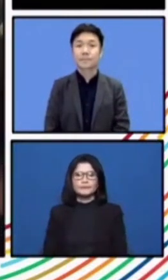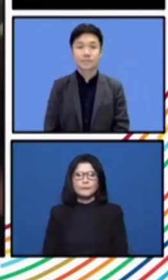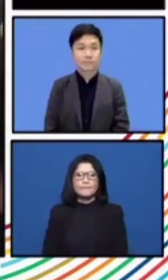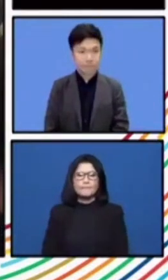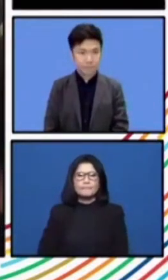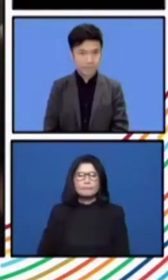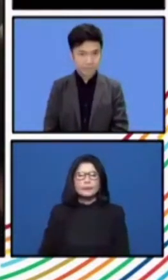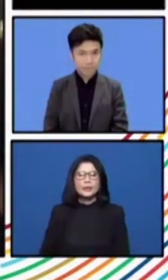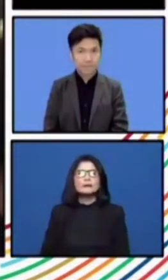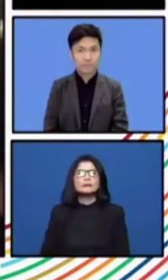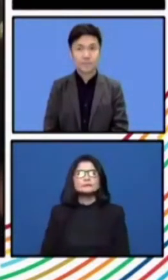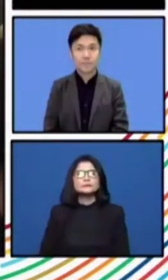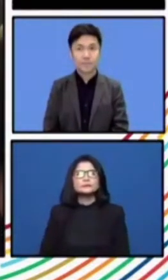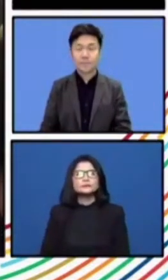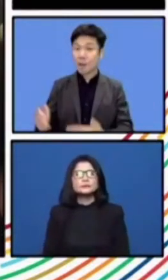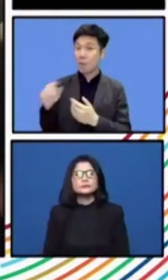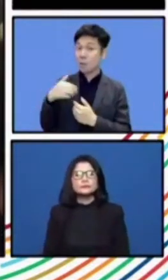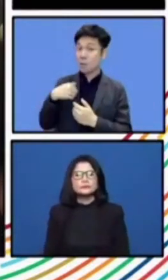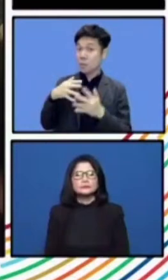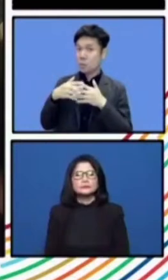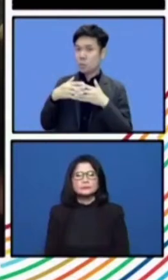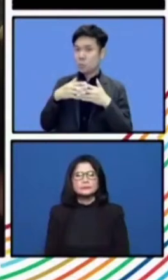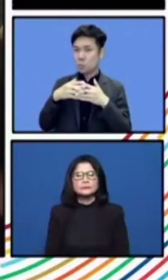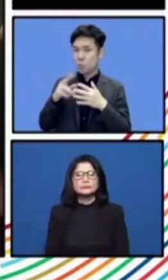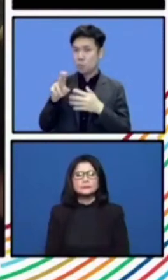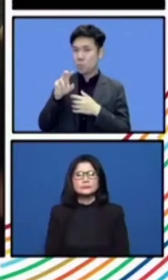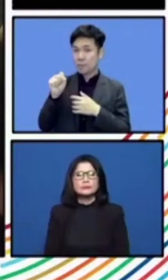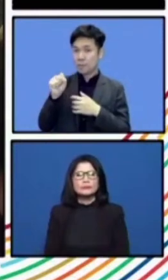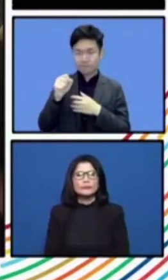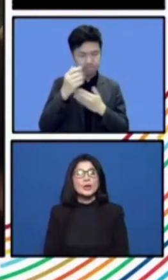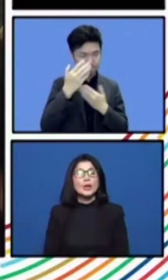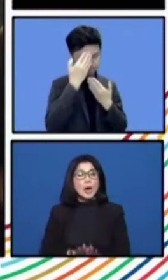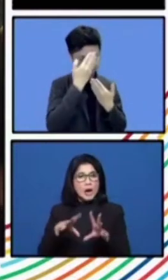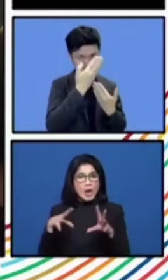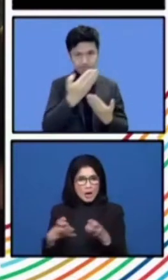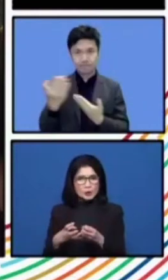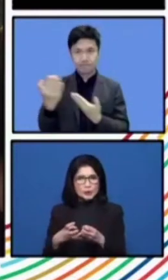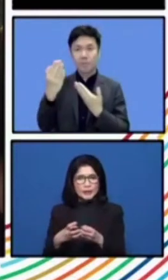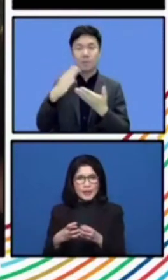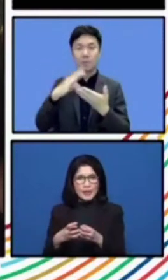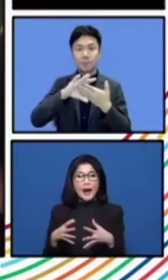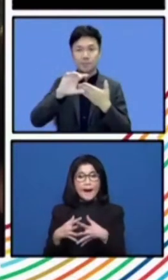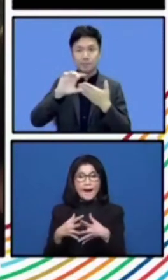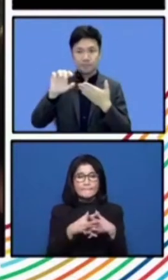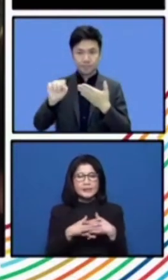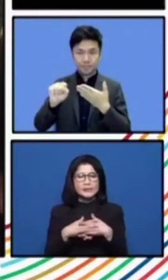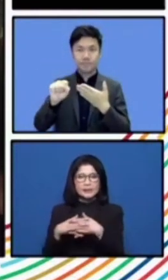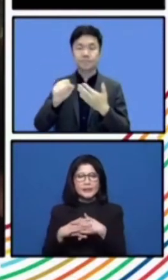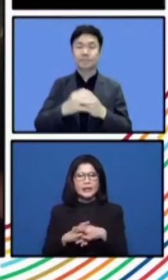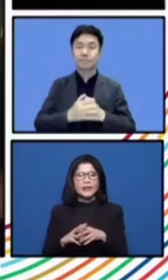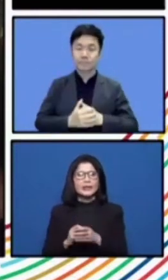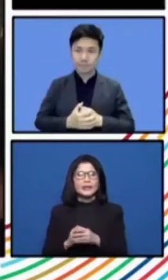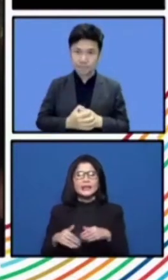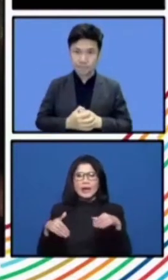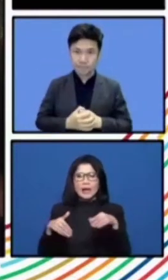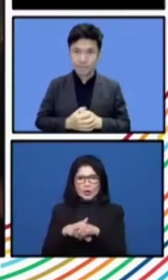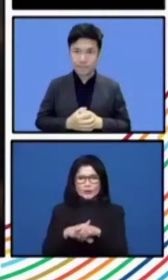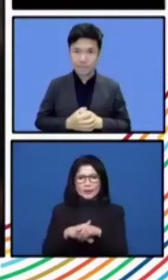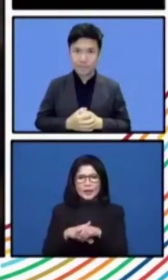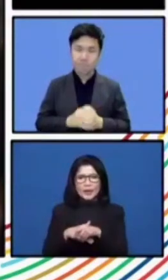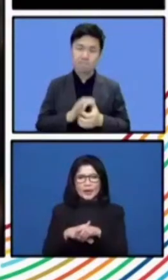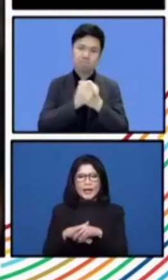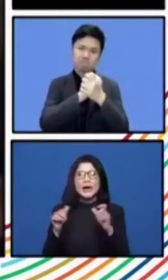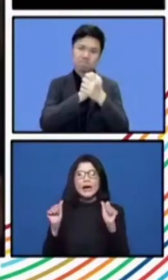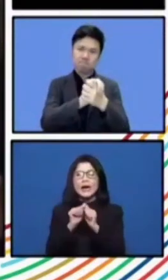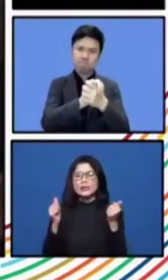the United States commends members and Associate members of the economic and social commission for Asia and the Pacific on the progress and achievements